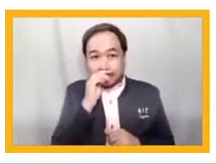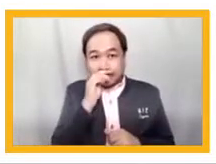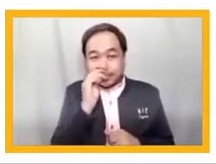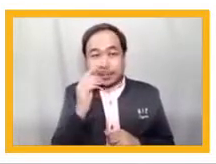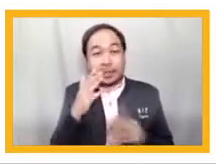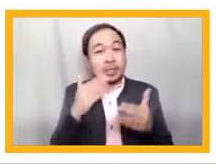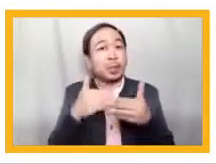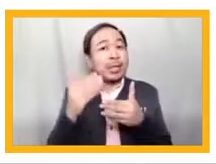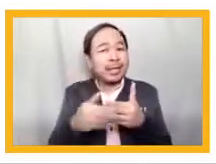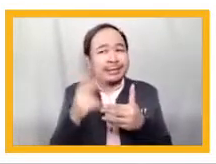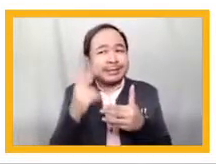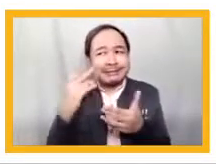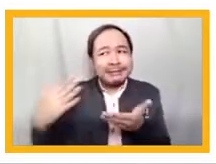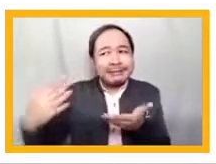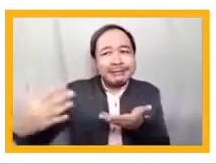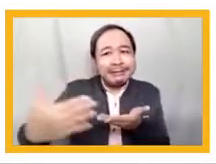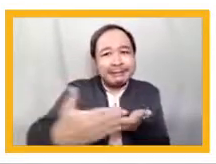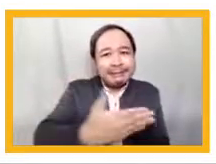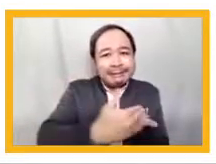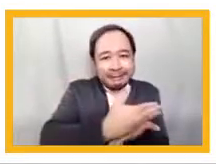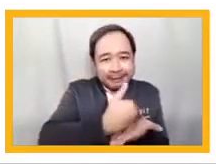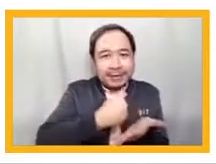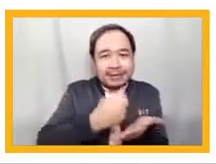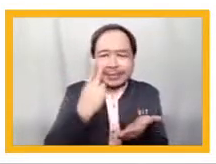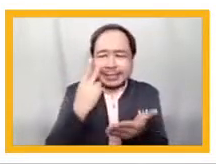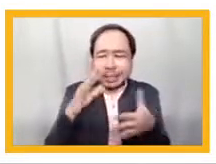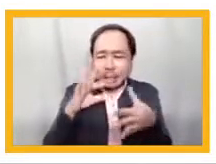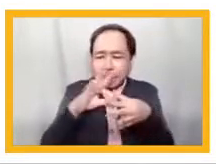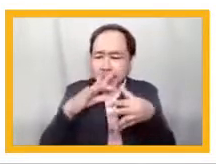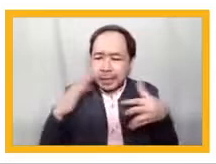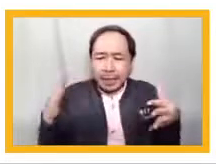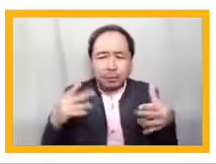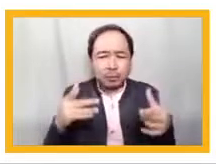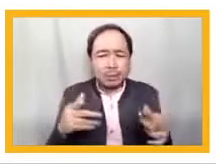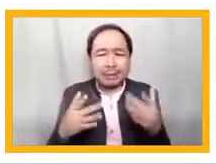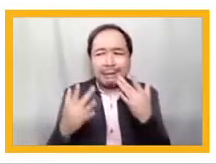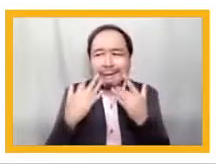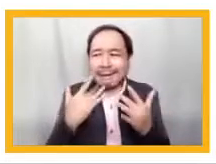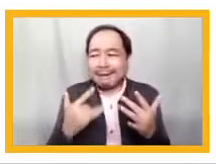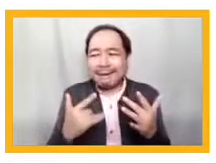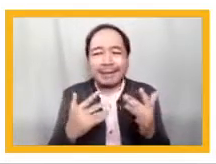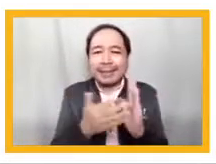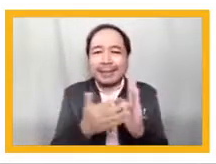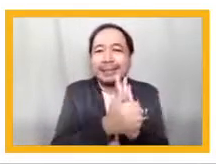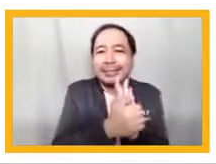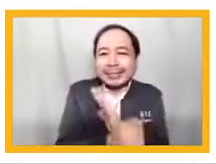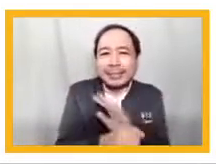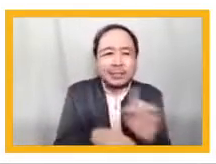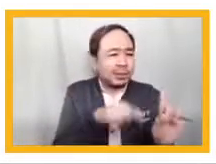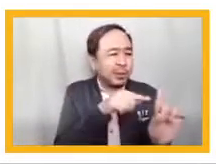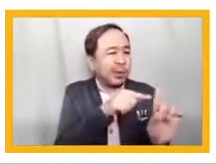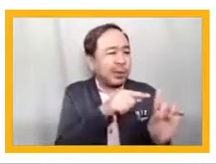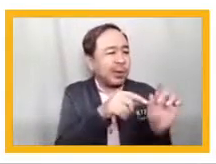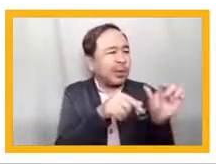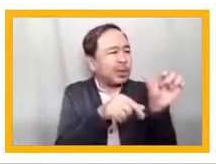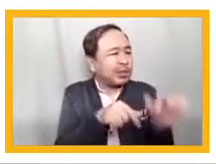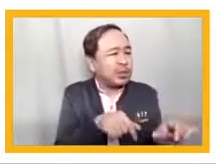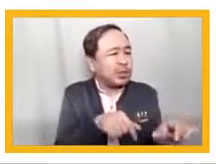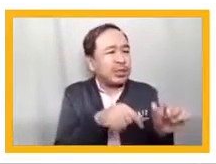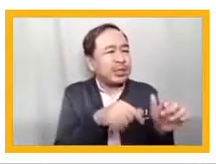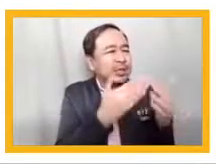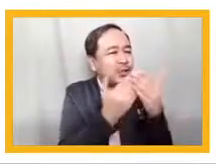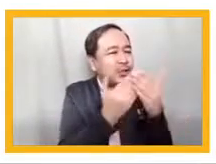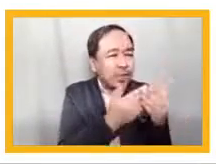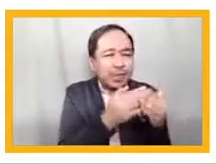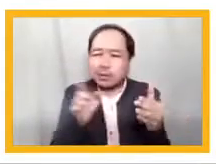profiling. That is identifying gaps of skills owned by each student to the skills demanded by the job market. Remember that